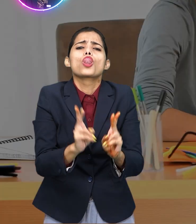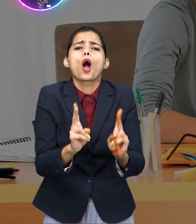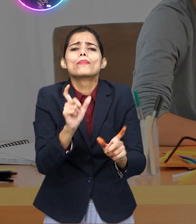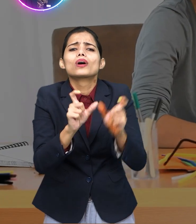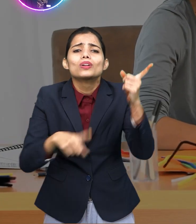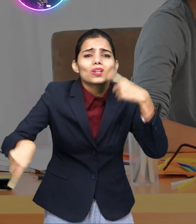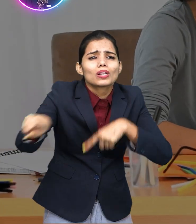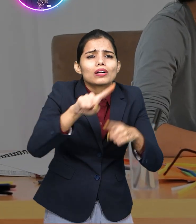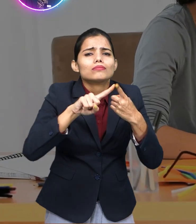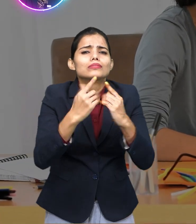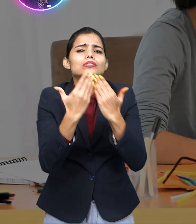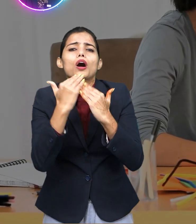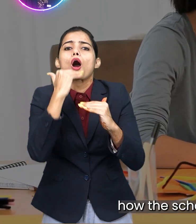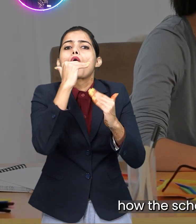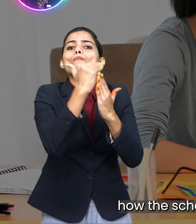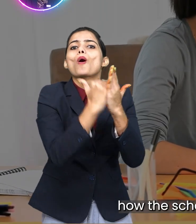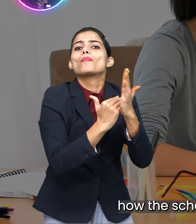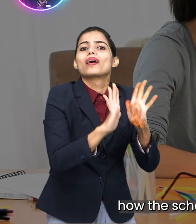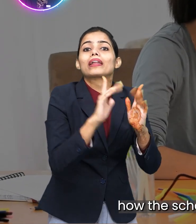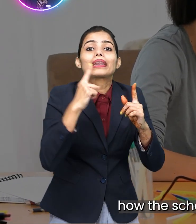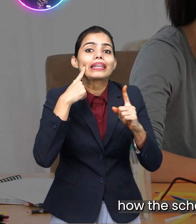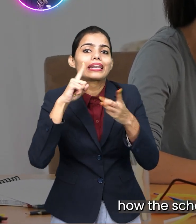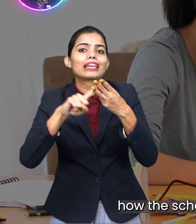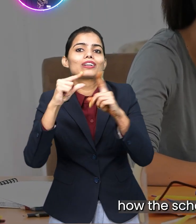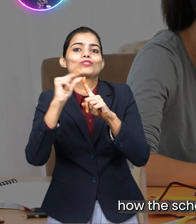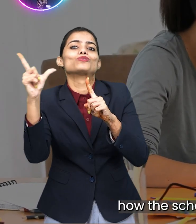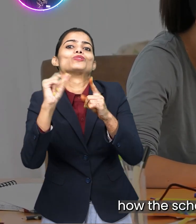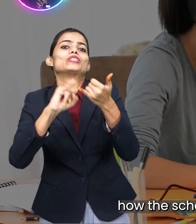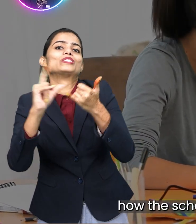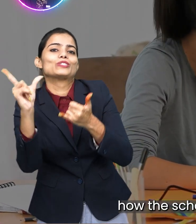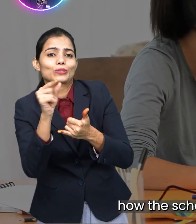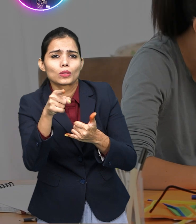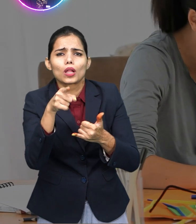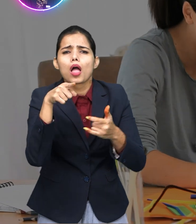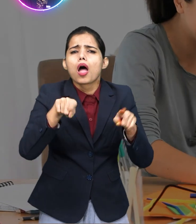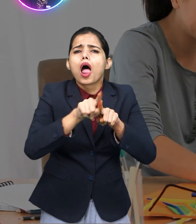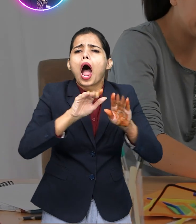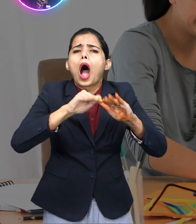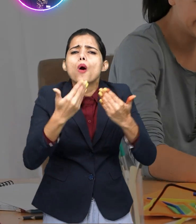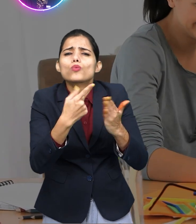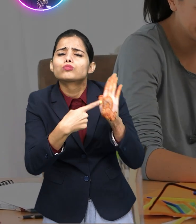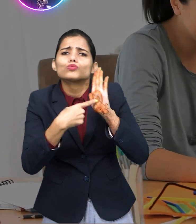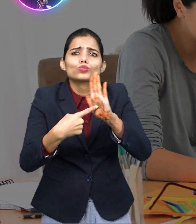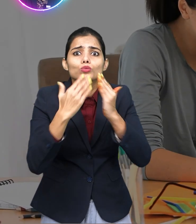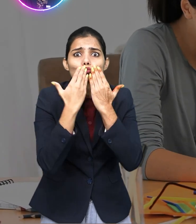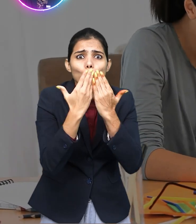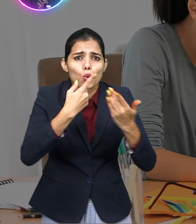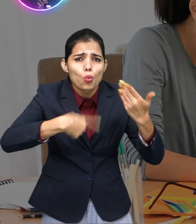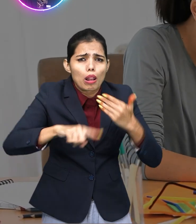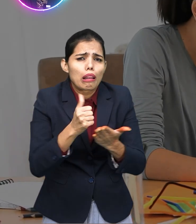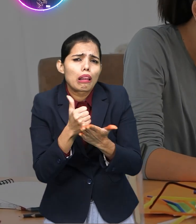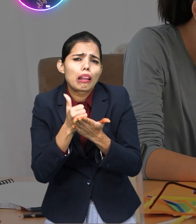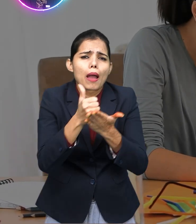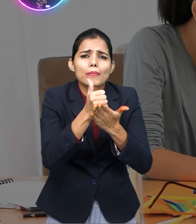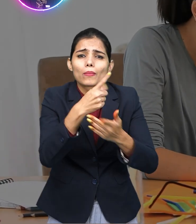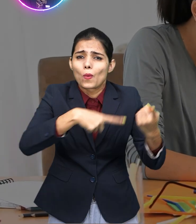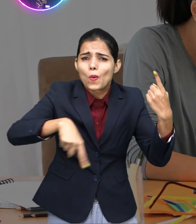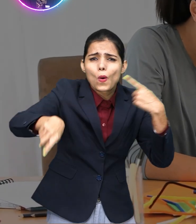IEPs outlining how the school will help them achieve their educational goals.